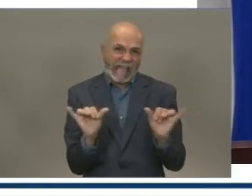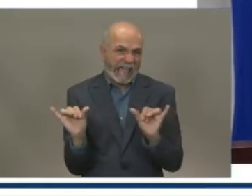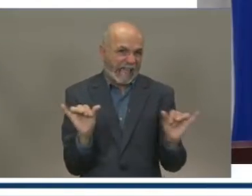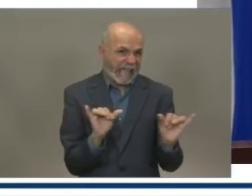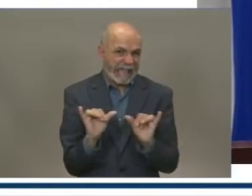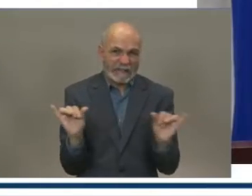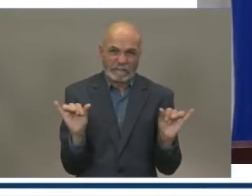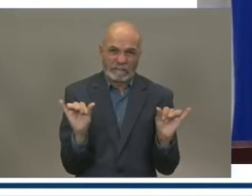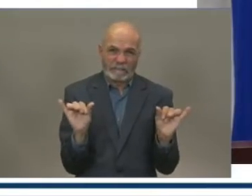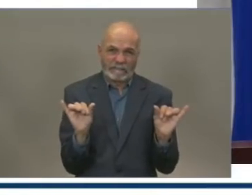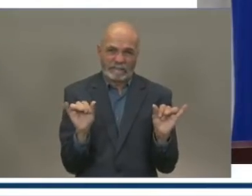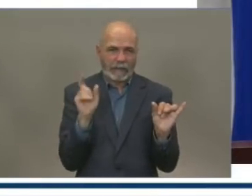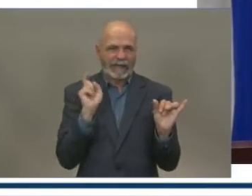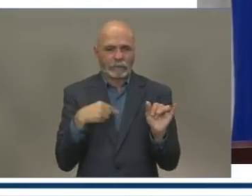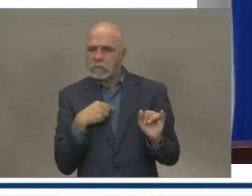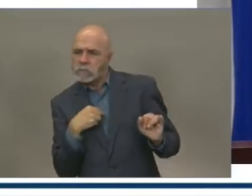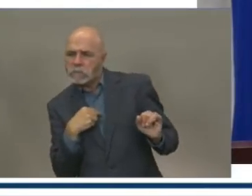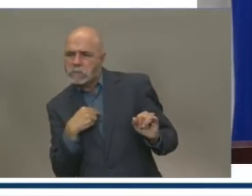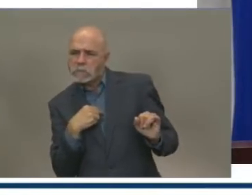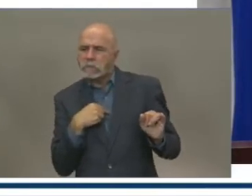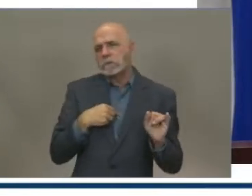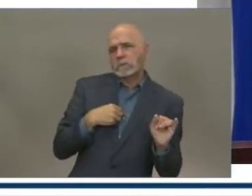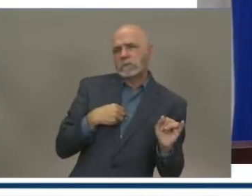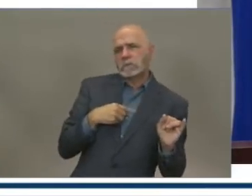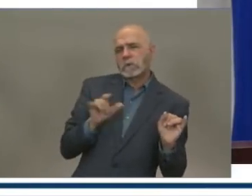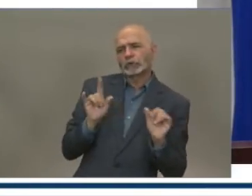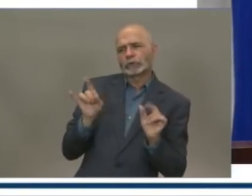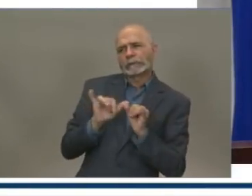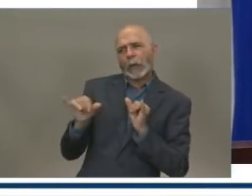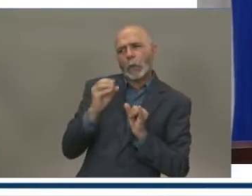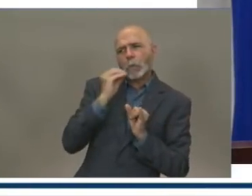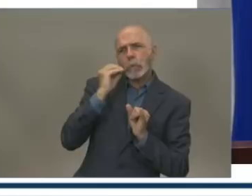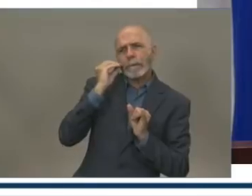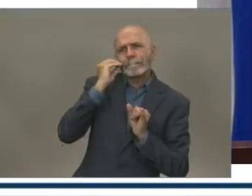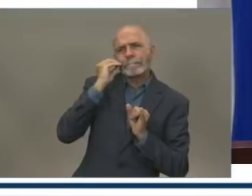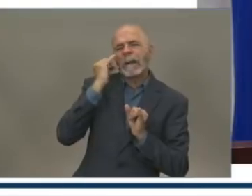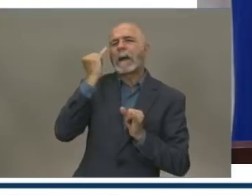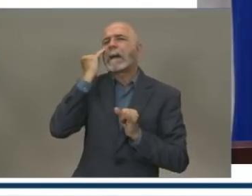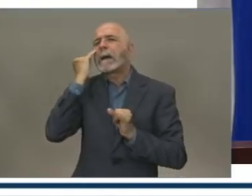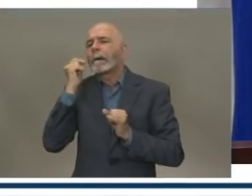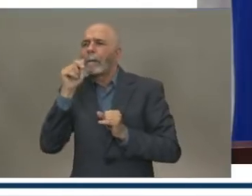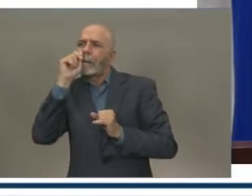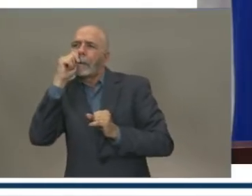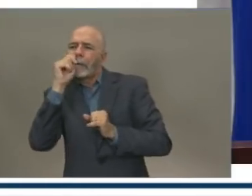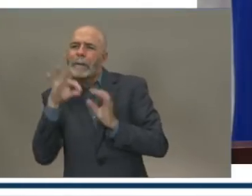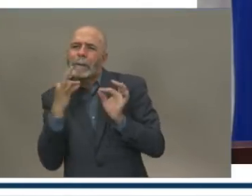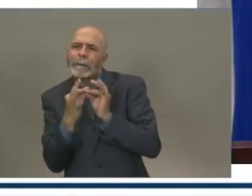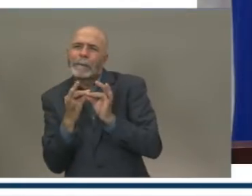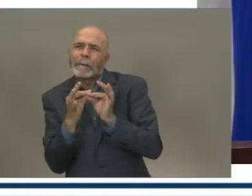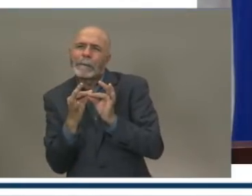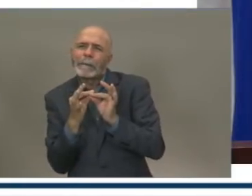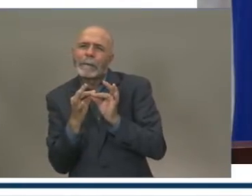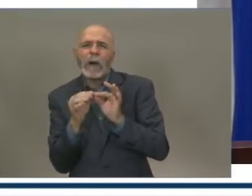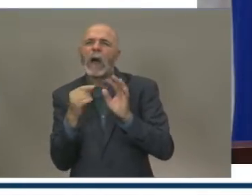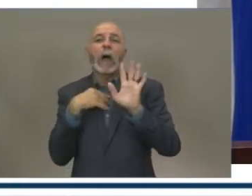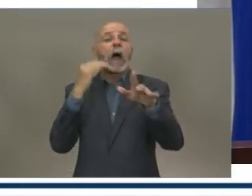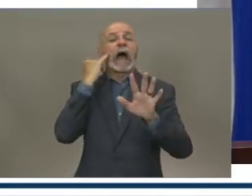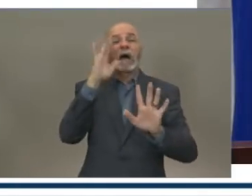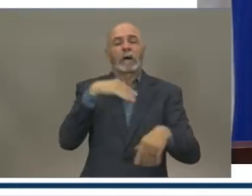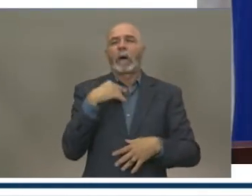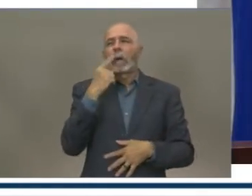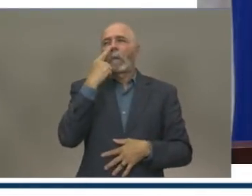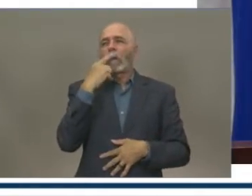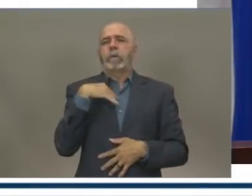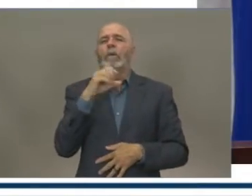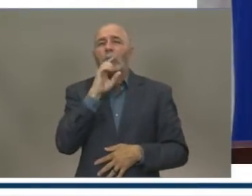online COVID self-assessments, and then book a test if directed. Do not just assume this year. It's really important that if you